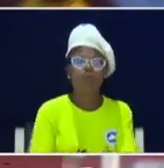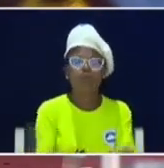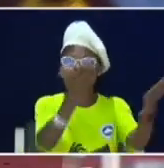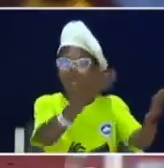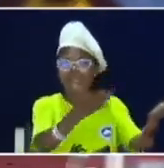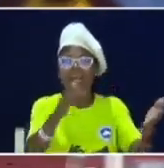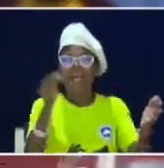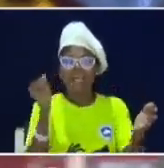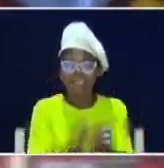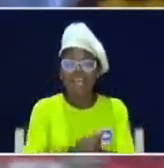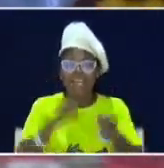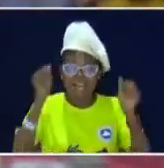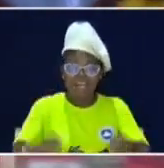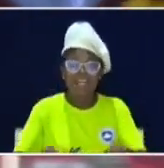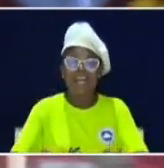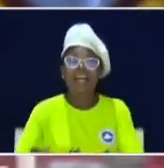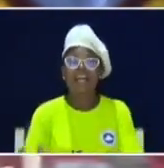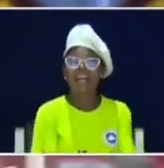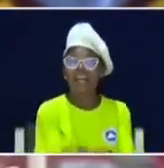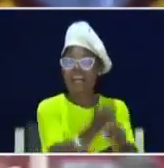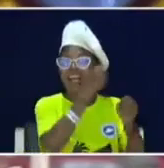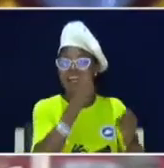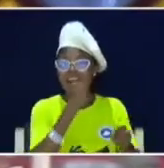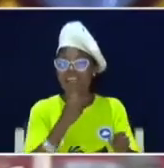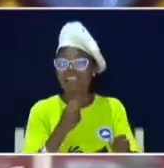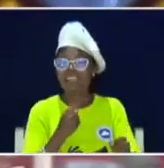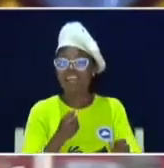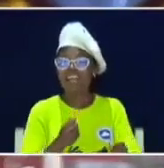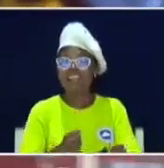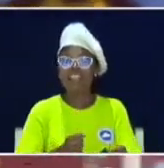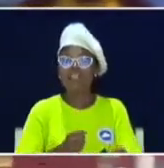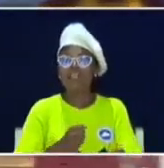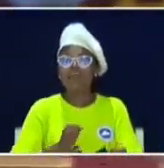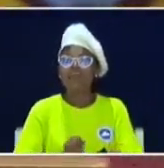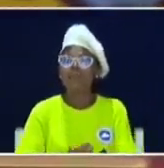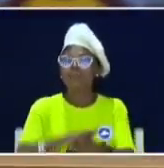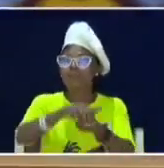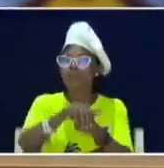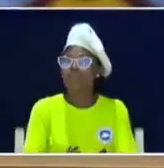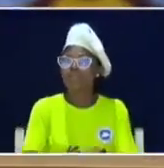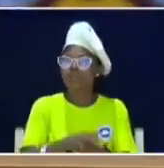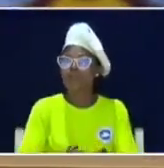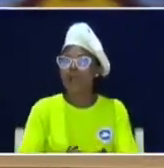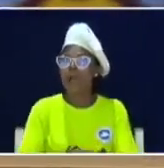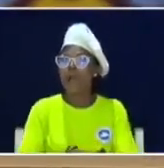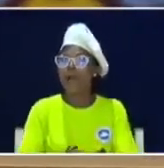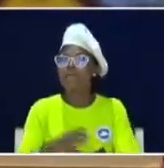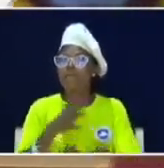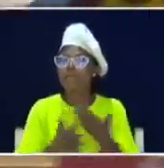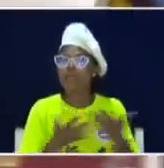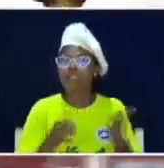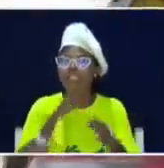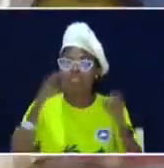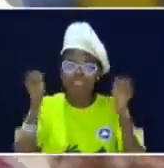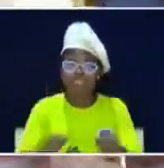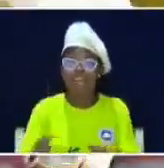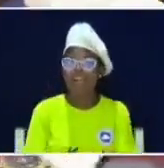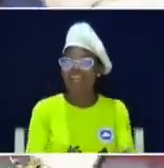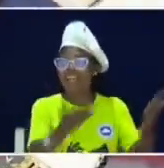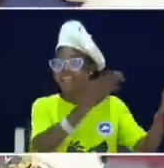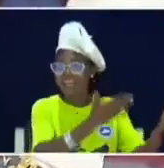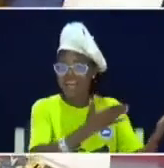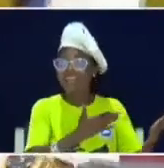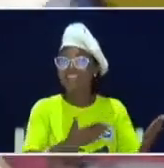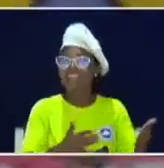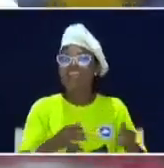carry diabetes. The wings can carry HIV. The wings can carry leprosy. The wings can